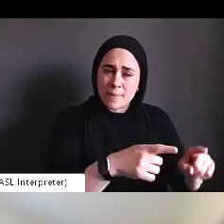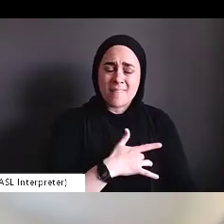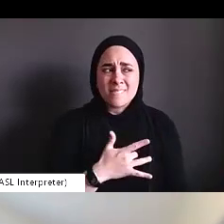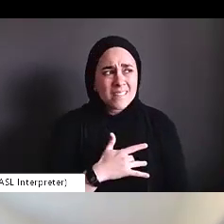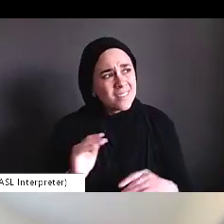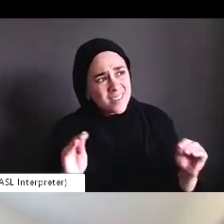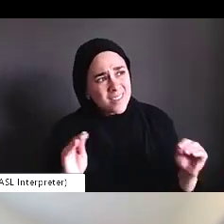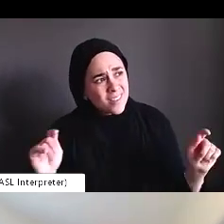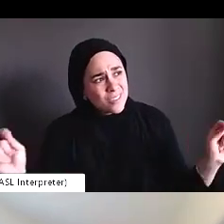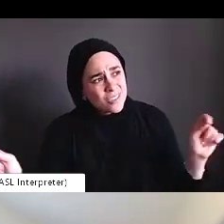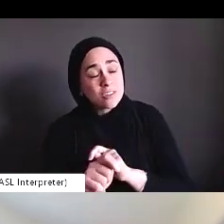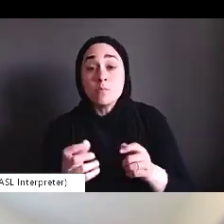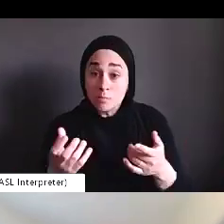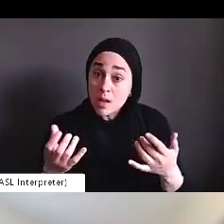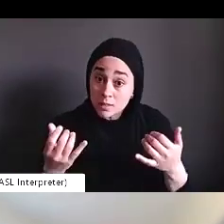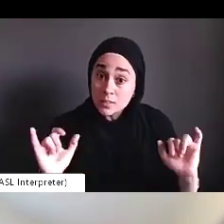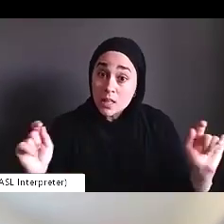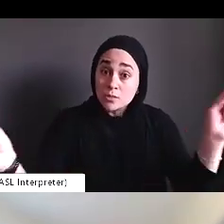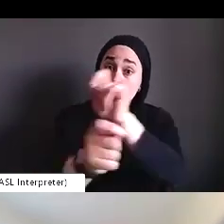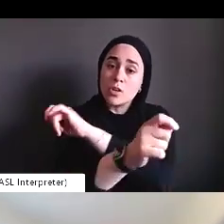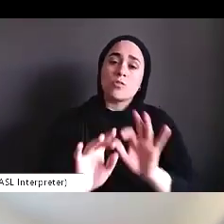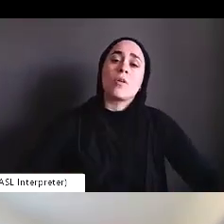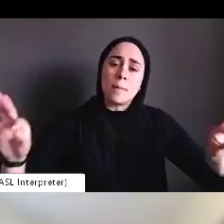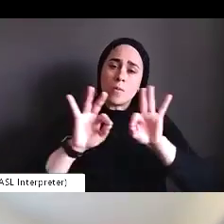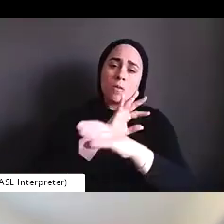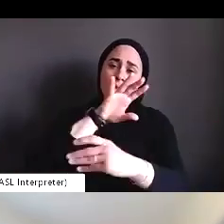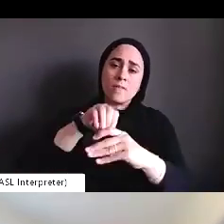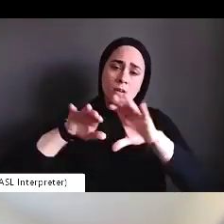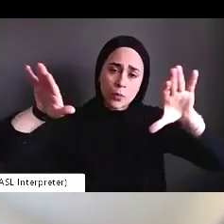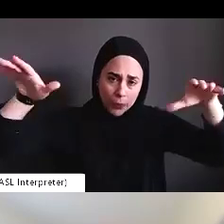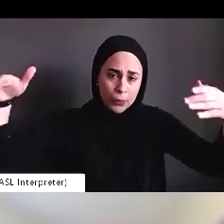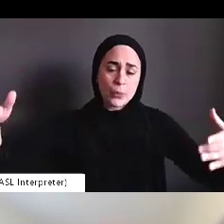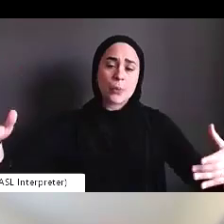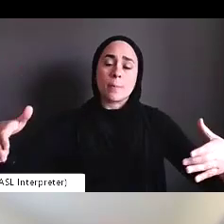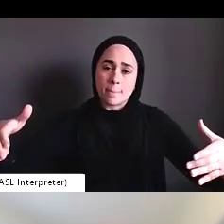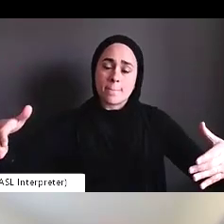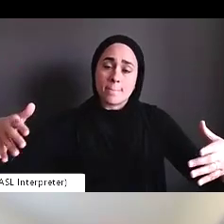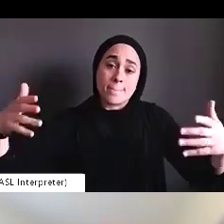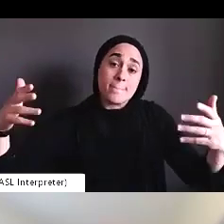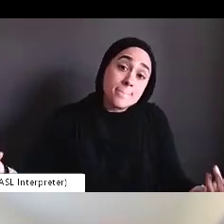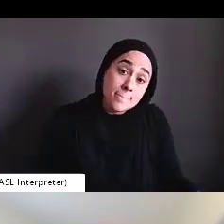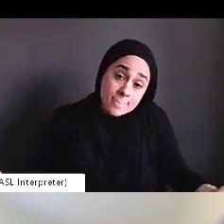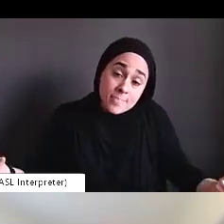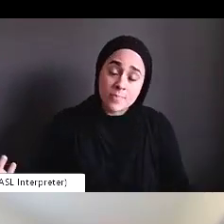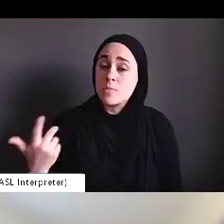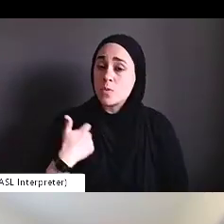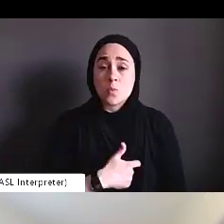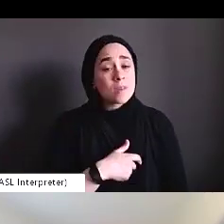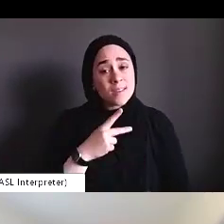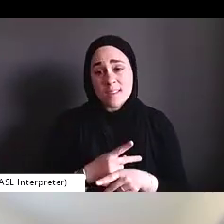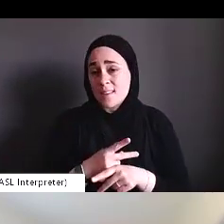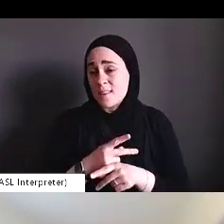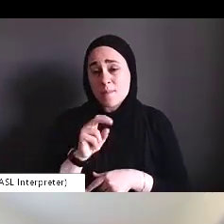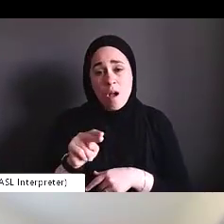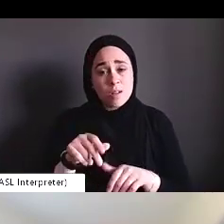So, you know, be part of a group and, you know, we just keep on keeping on.